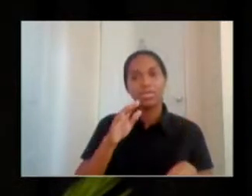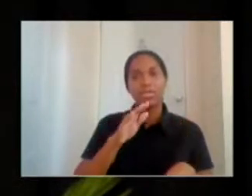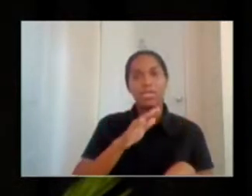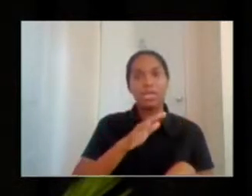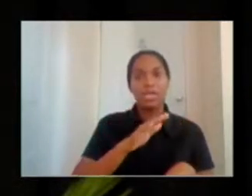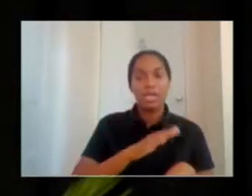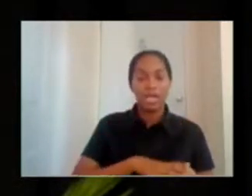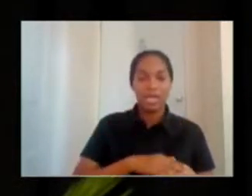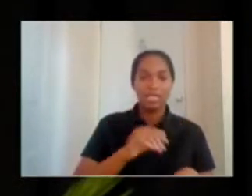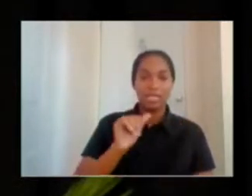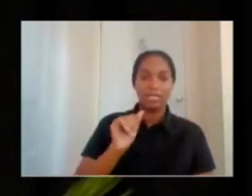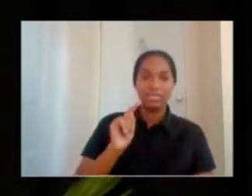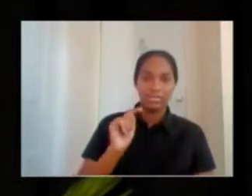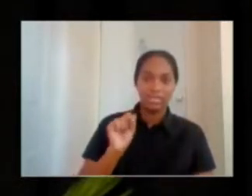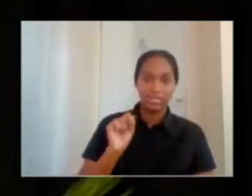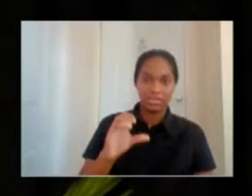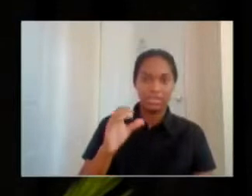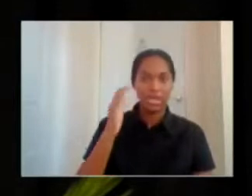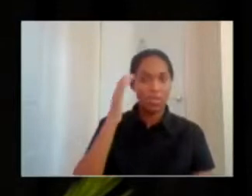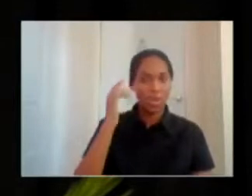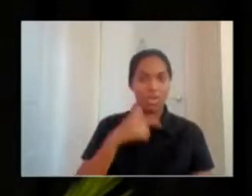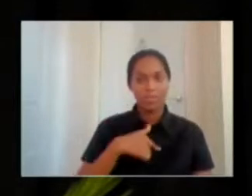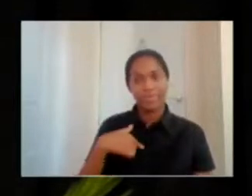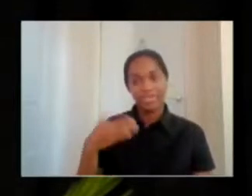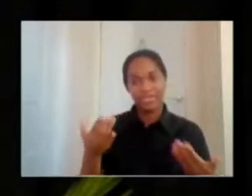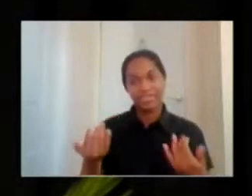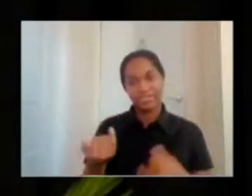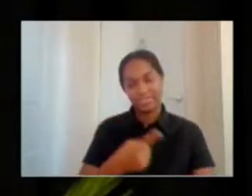ATSC and why we're here today.